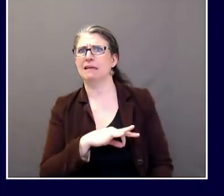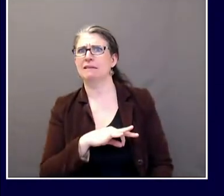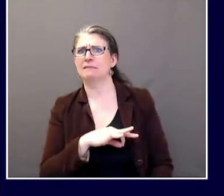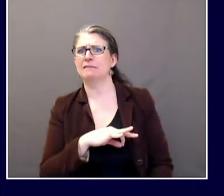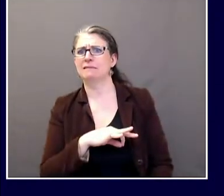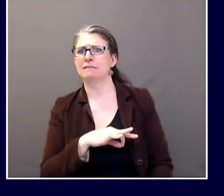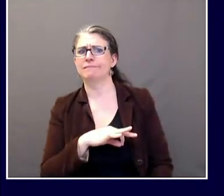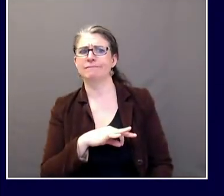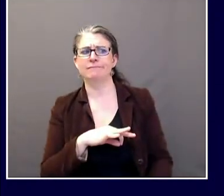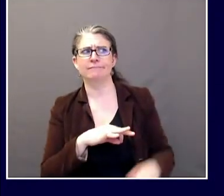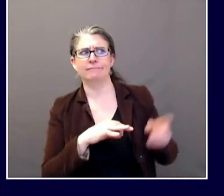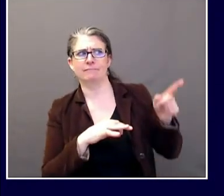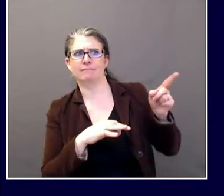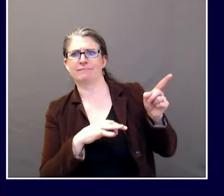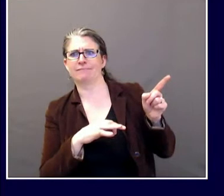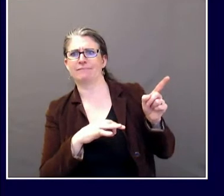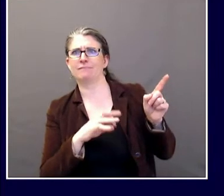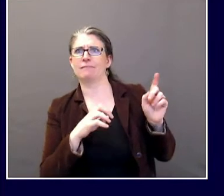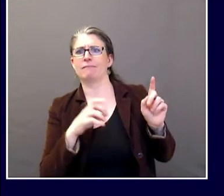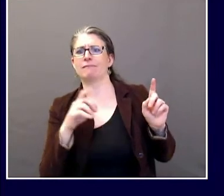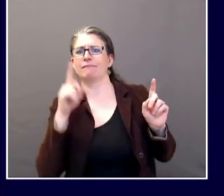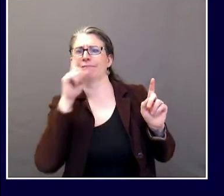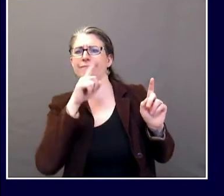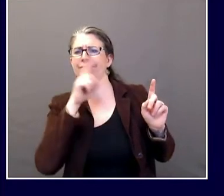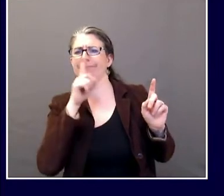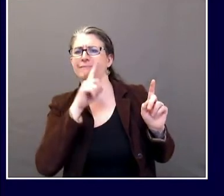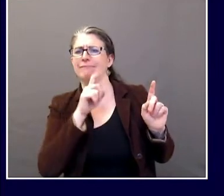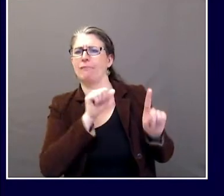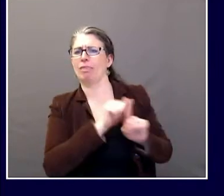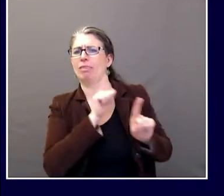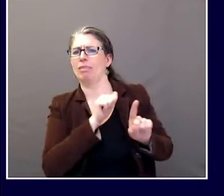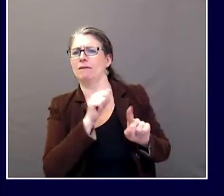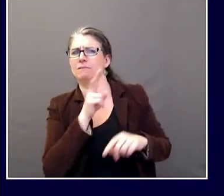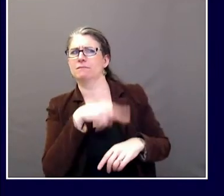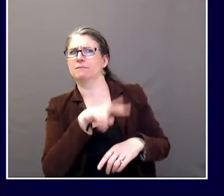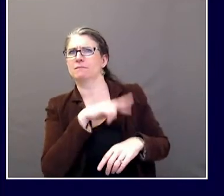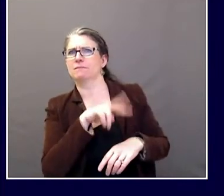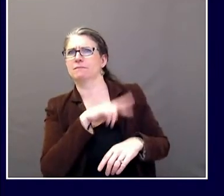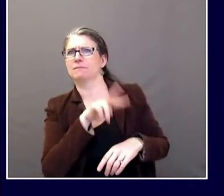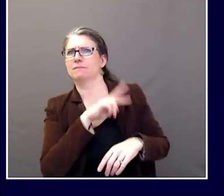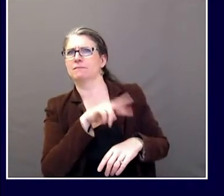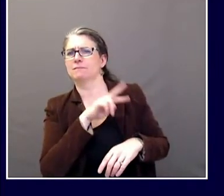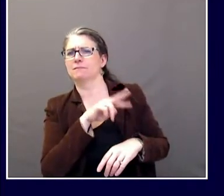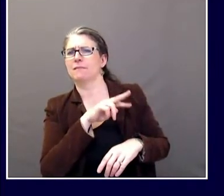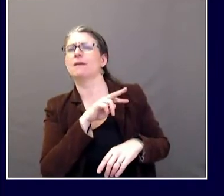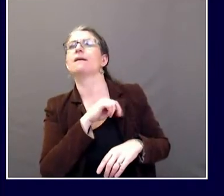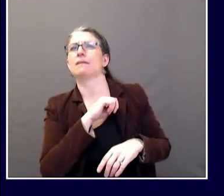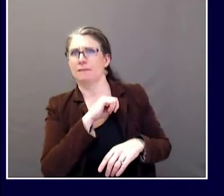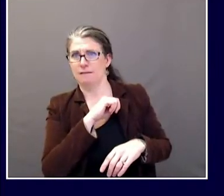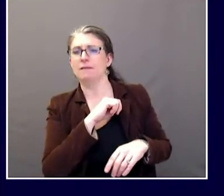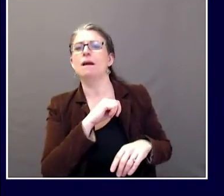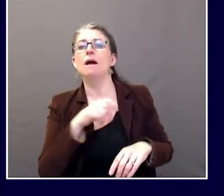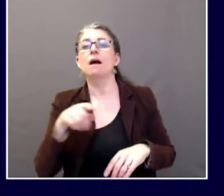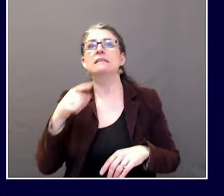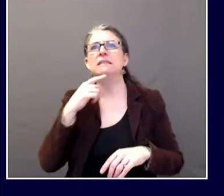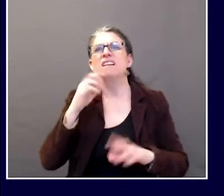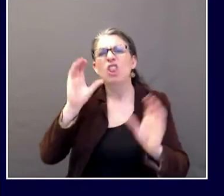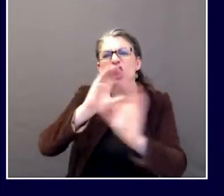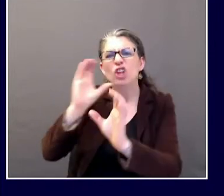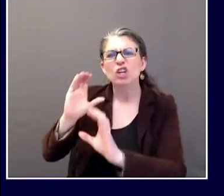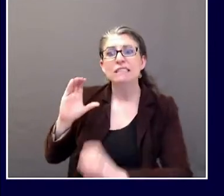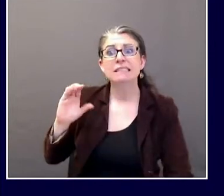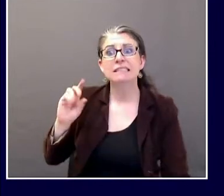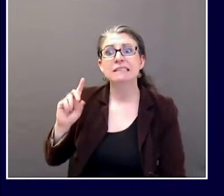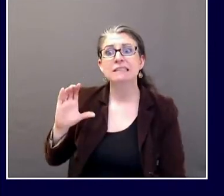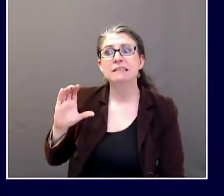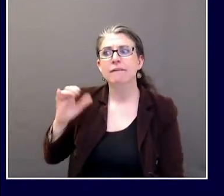have a number at your fingertips, or could 211 be kind of a clearinghouse for that sort of thing?